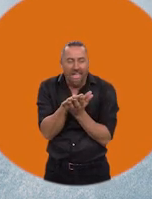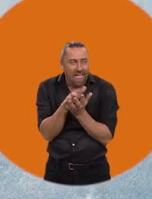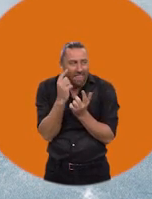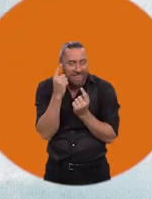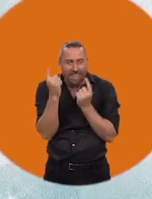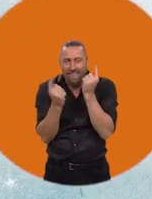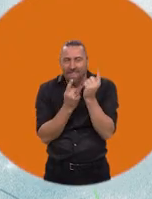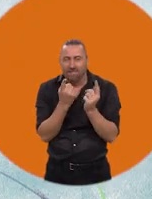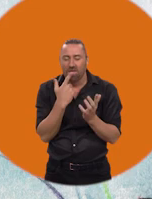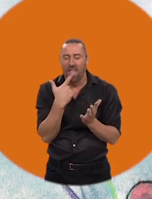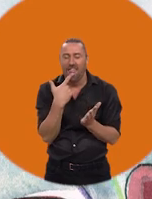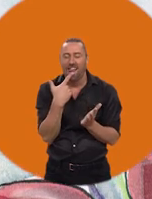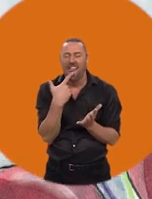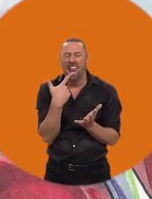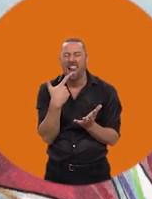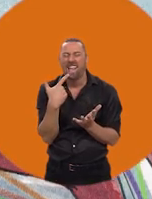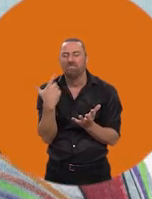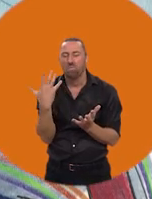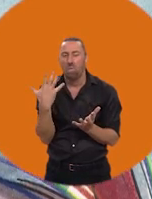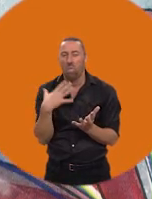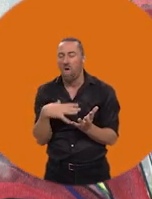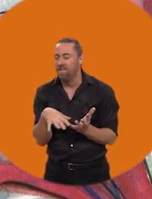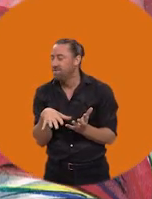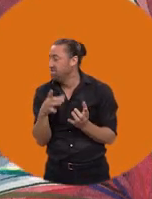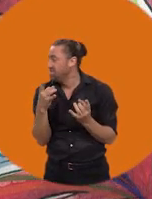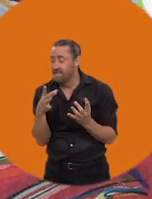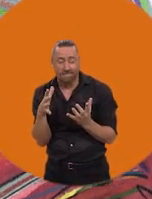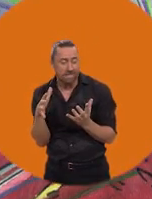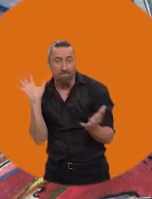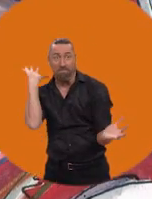licking. Uh-oh. Yes, sneaky old Croc